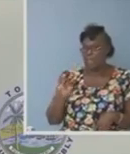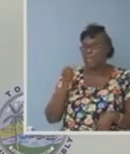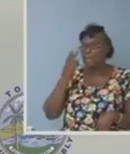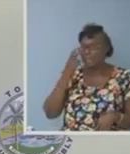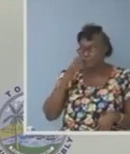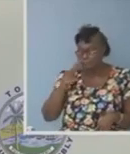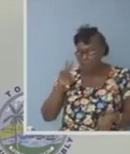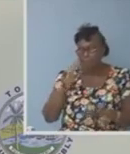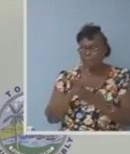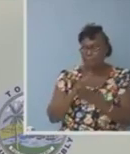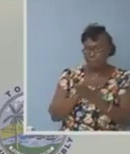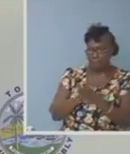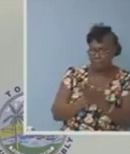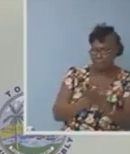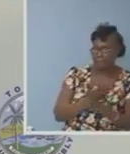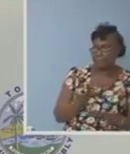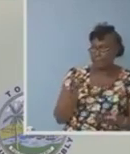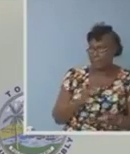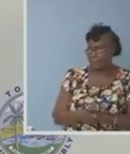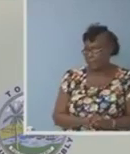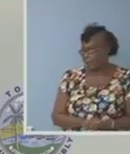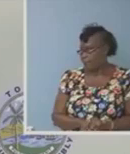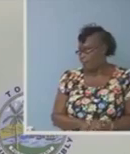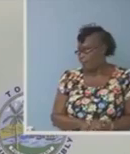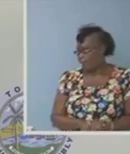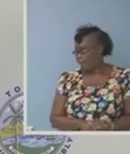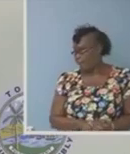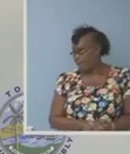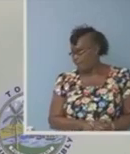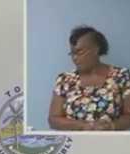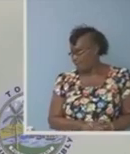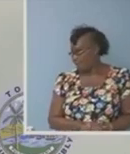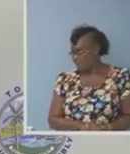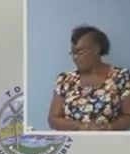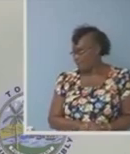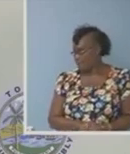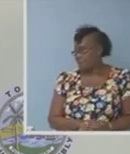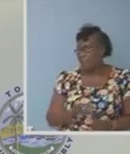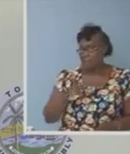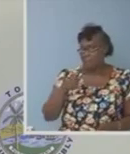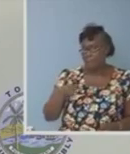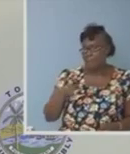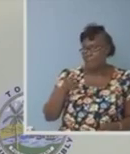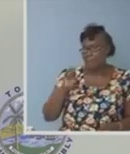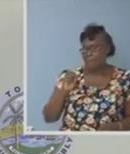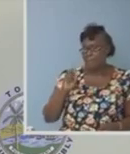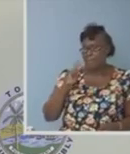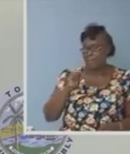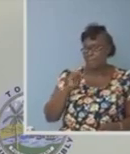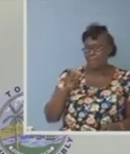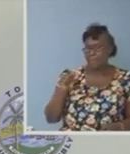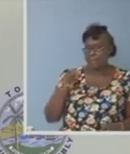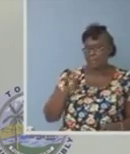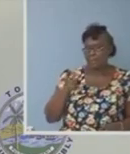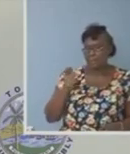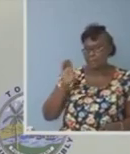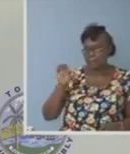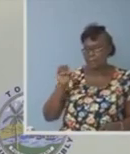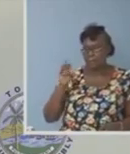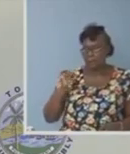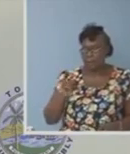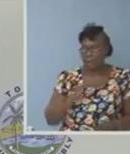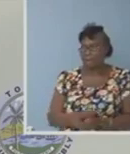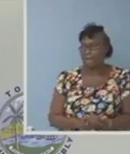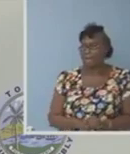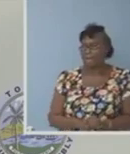the lessons. There's also, we have Pinnacle.com. At the secondary level, you have many schools have